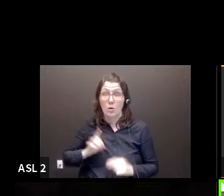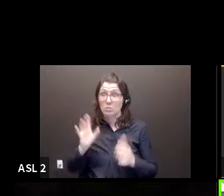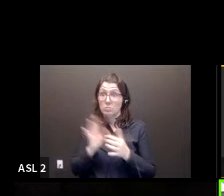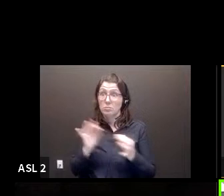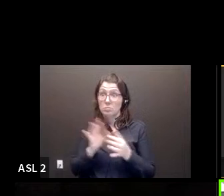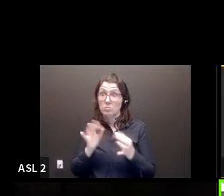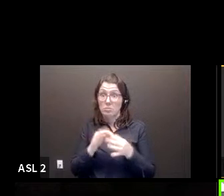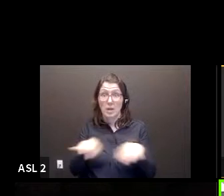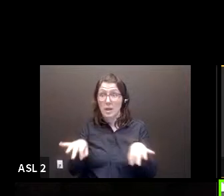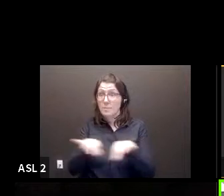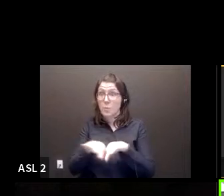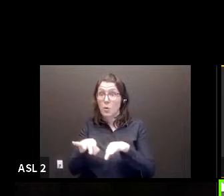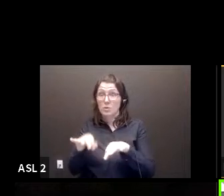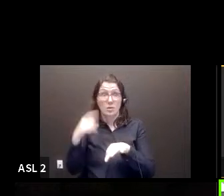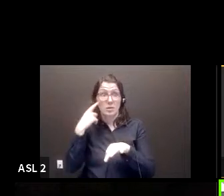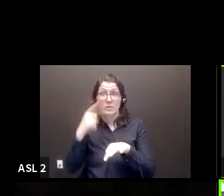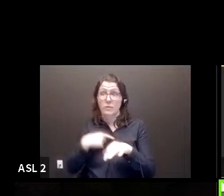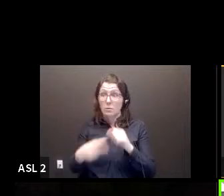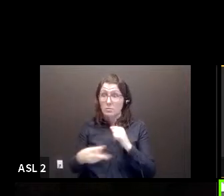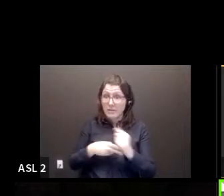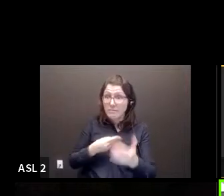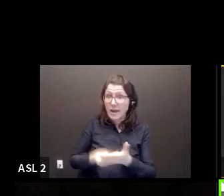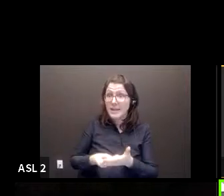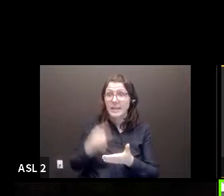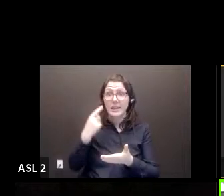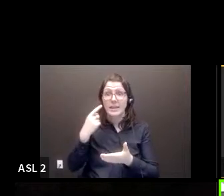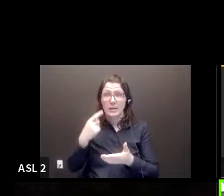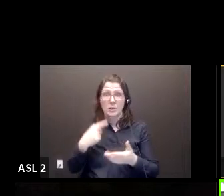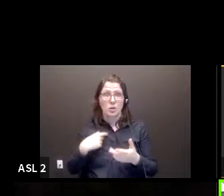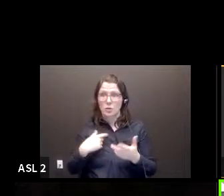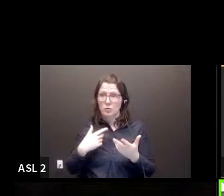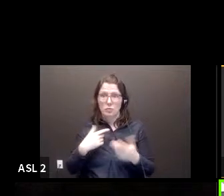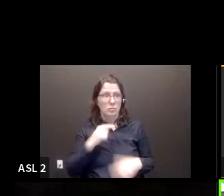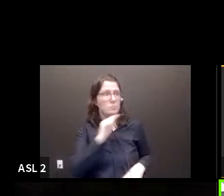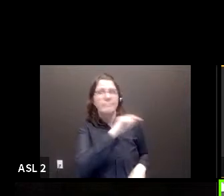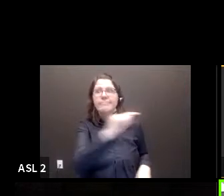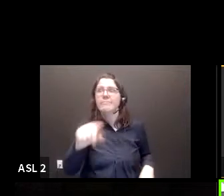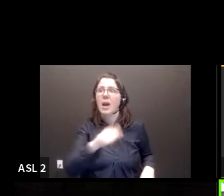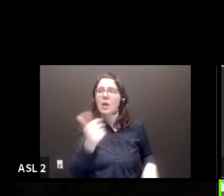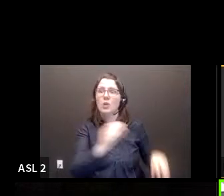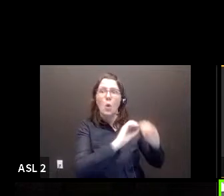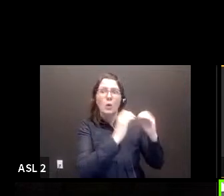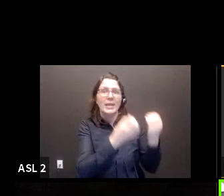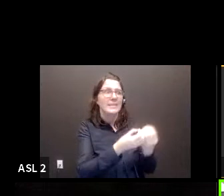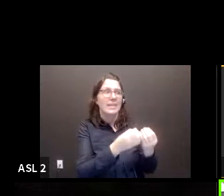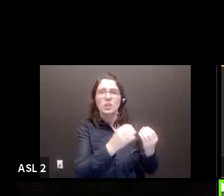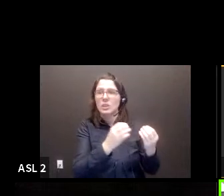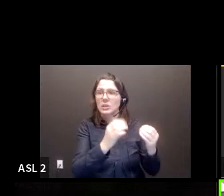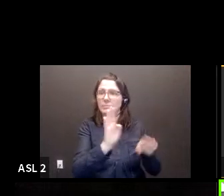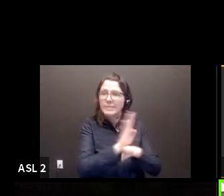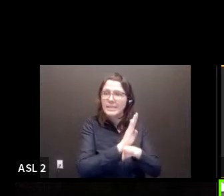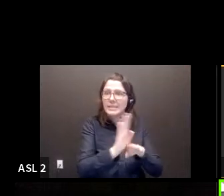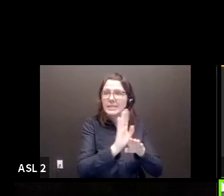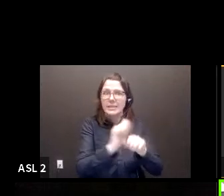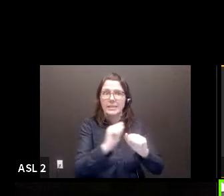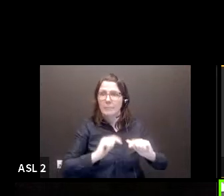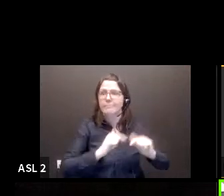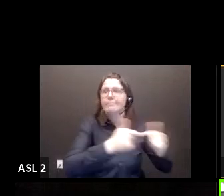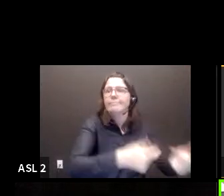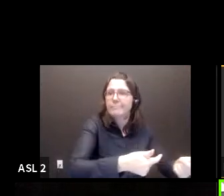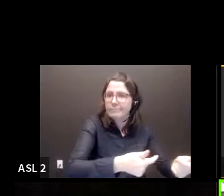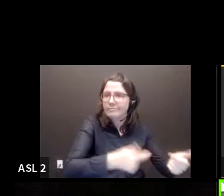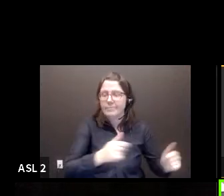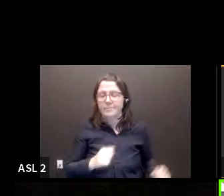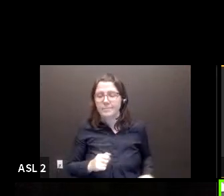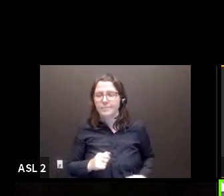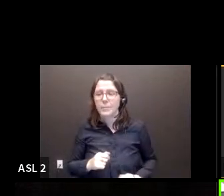of his expectations and the board's expectations so we'll provide you with a more fulsome review of that oh i'm advised rob